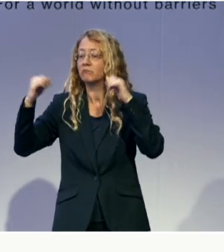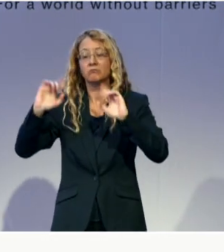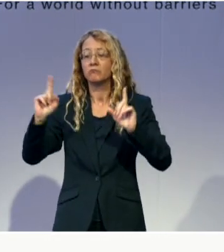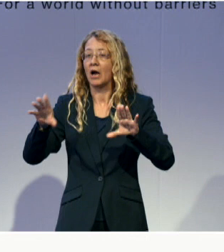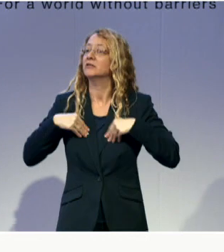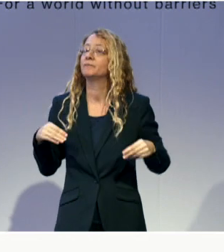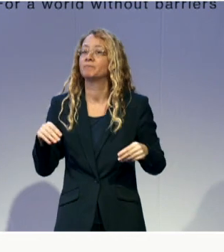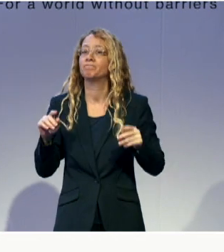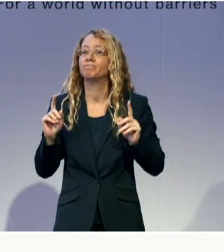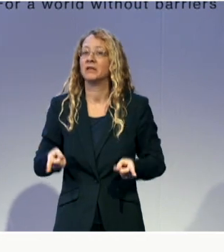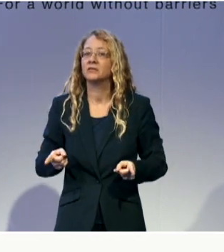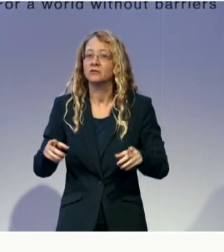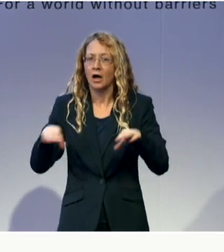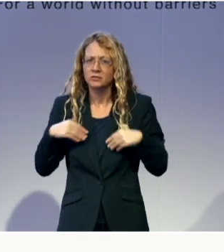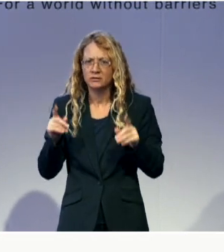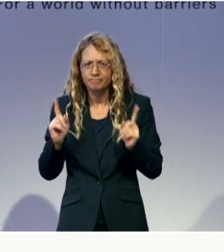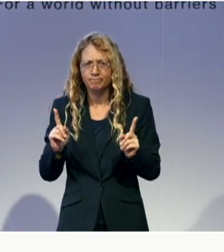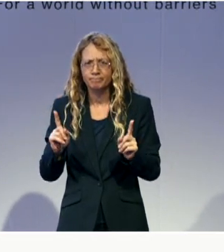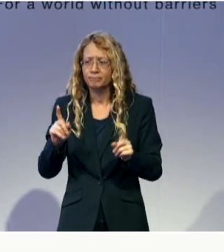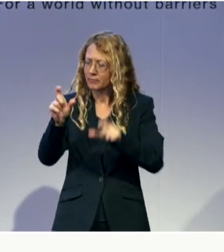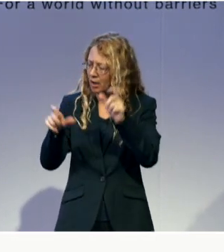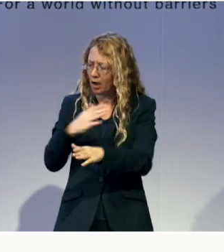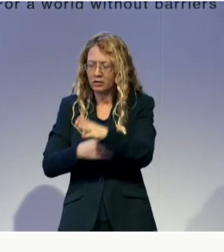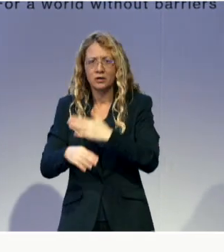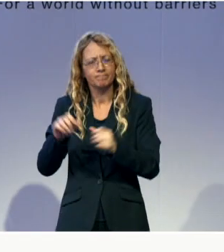disabilities. Rick Kessler, you are very welcome to the stage.